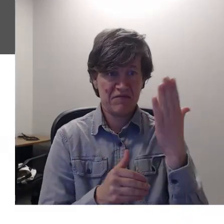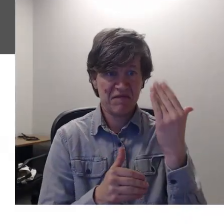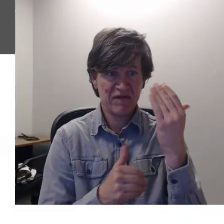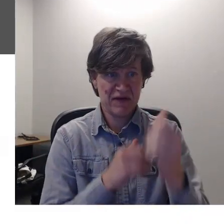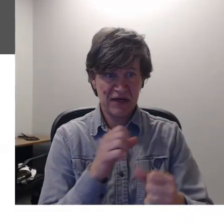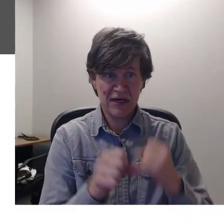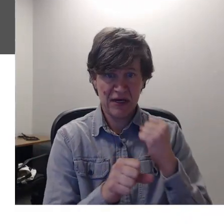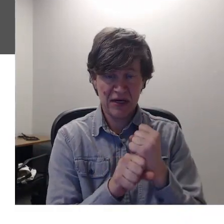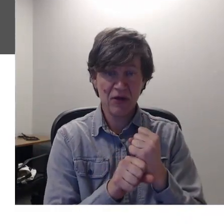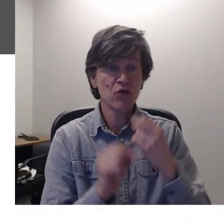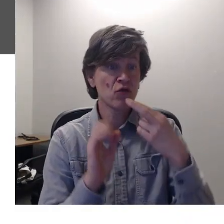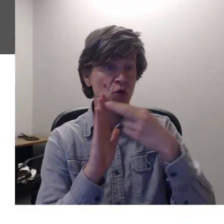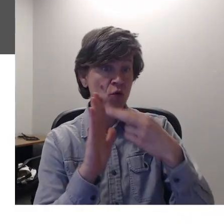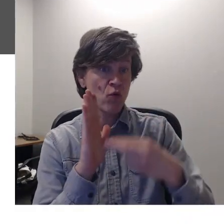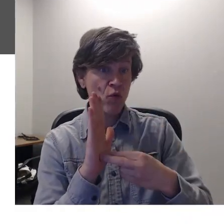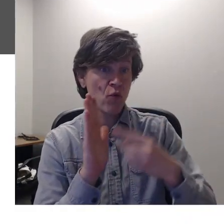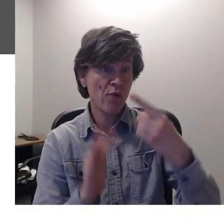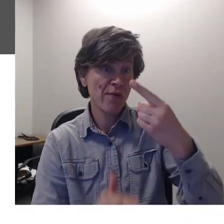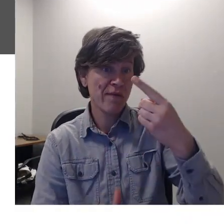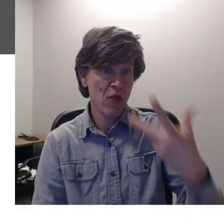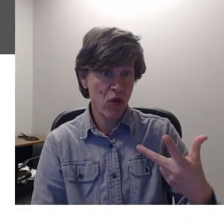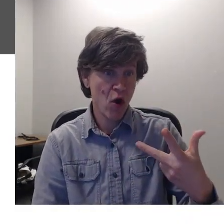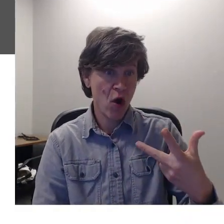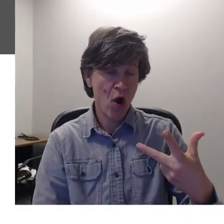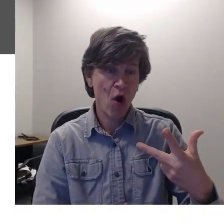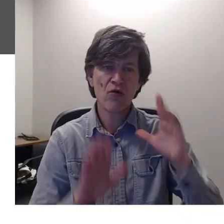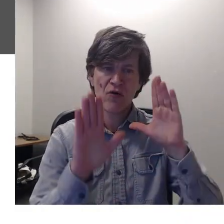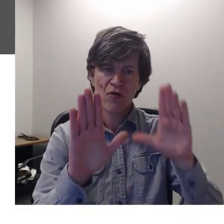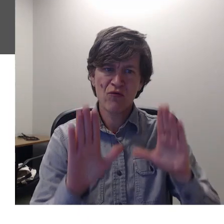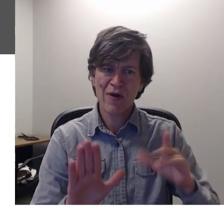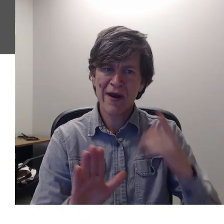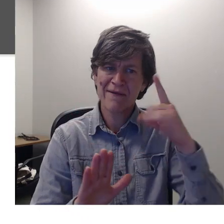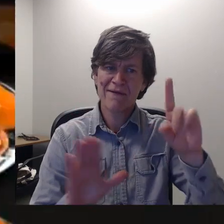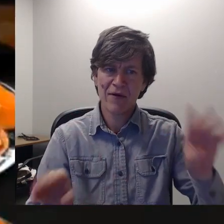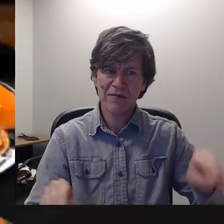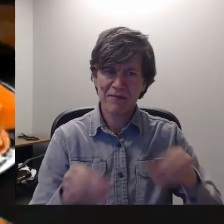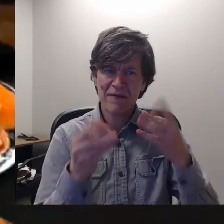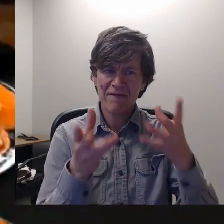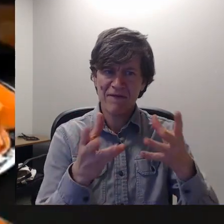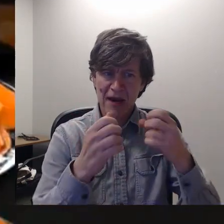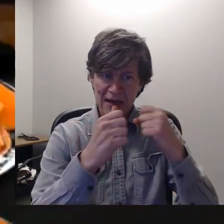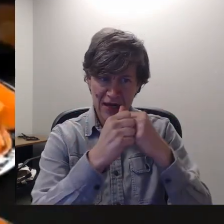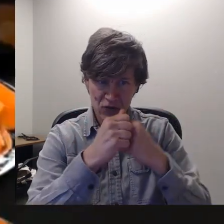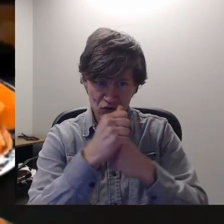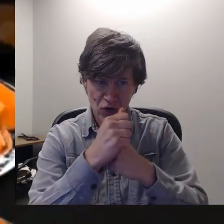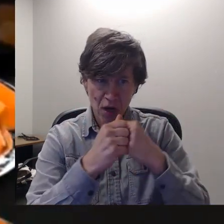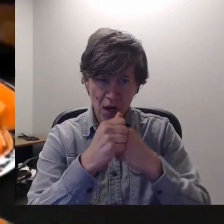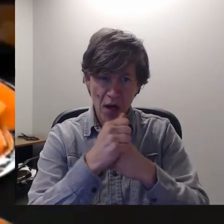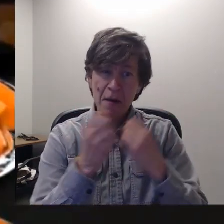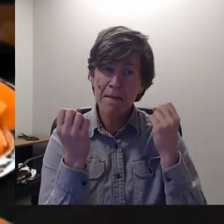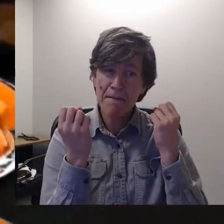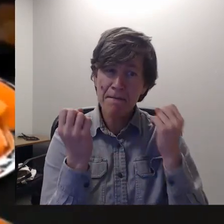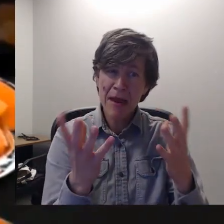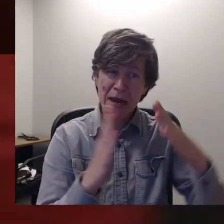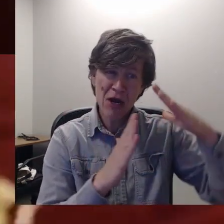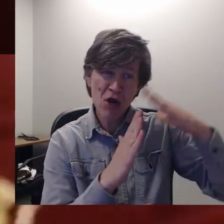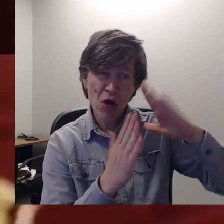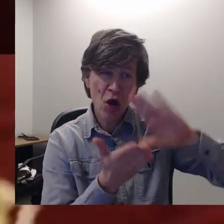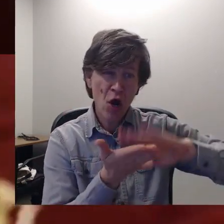So the rule of thirds is a great way to provide a structure for a composition. A lot of top chefs will find that when they